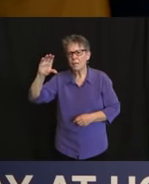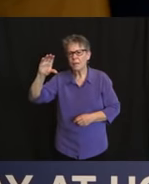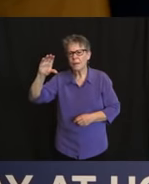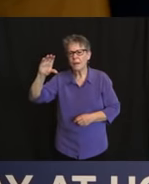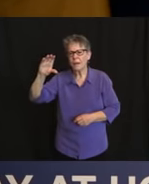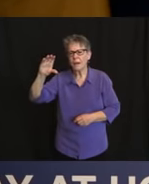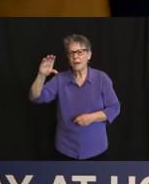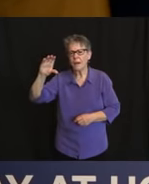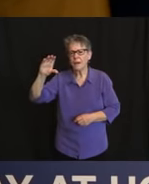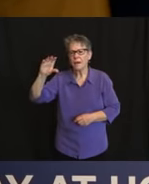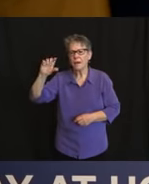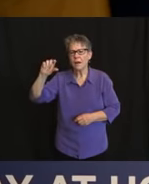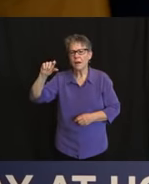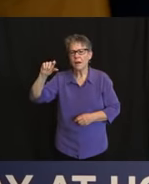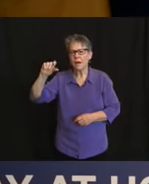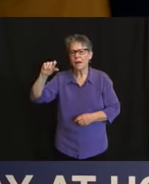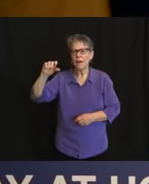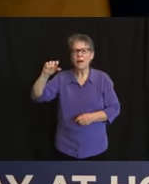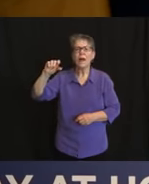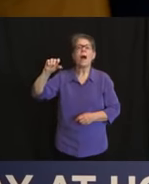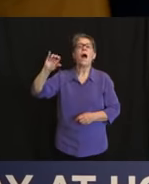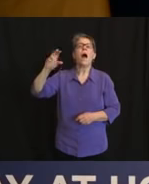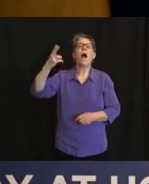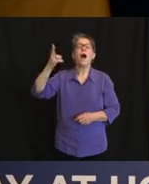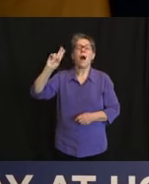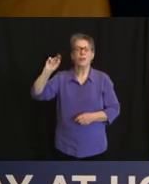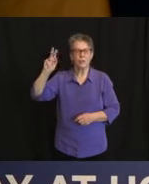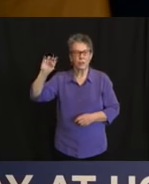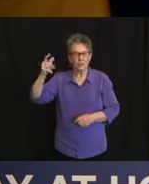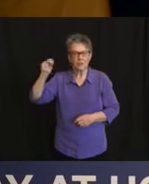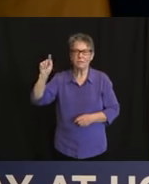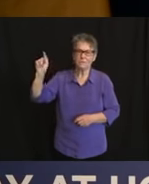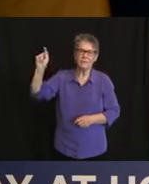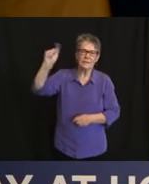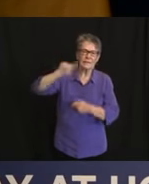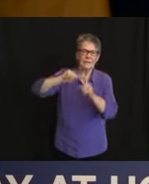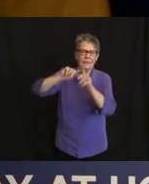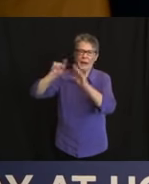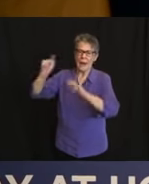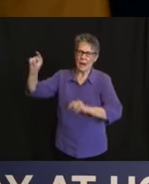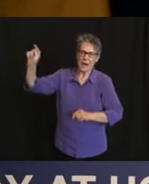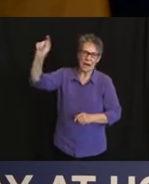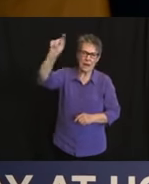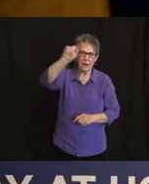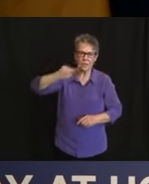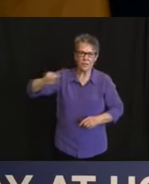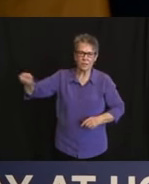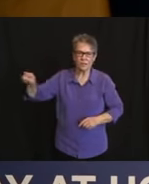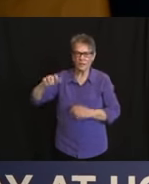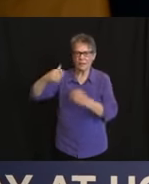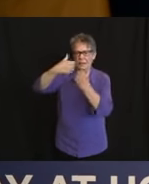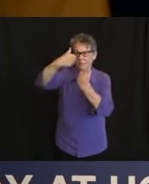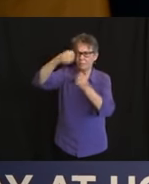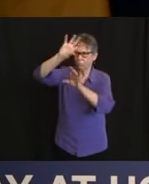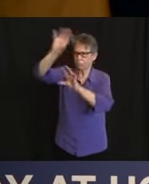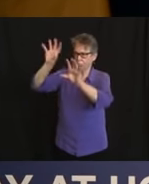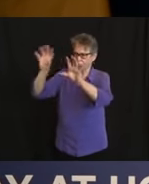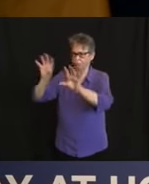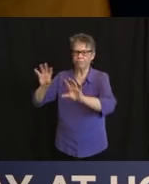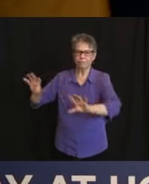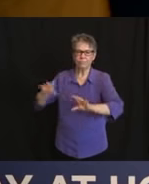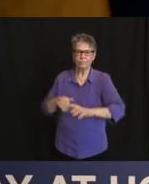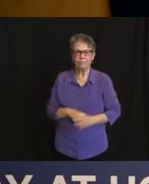region is Burlington, Camden, Gloucester, Salem, Atlantic, Cumberland, and Cape May. Today